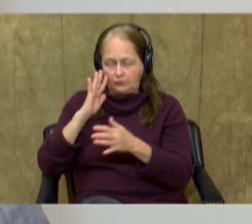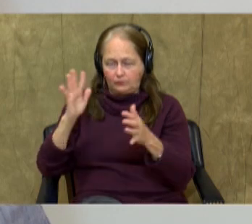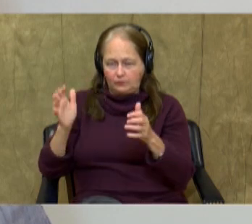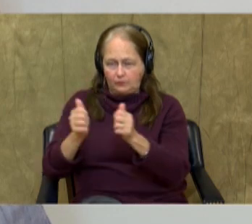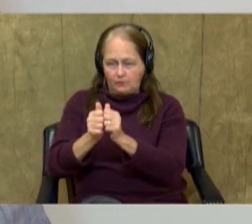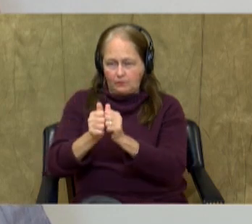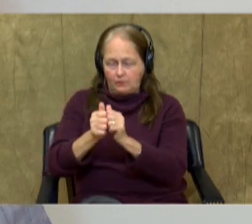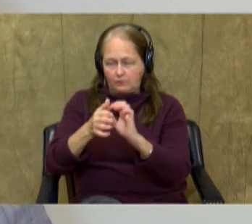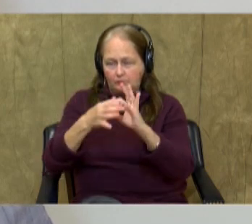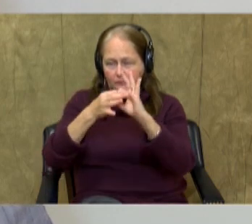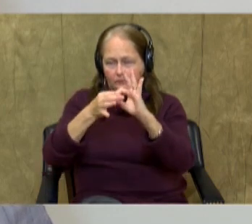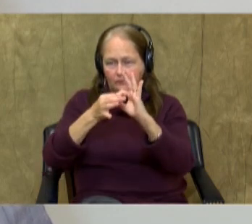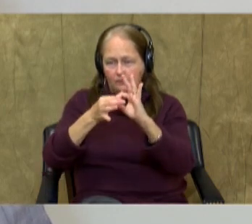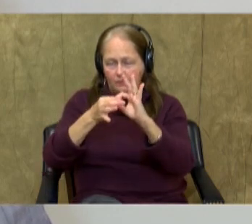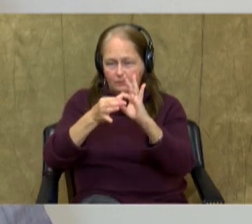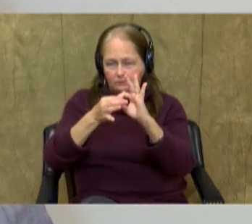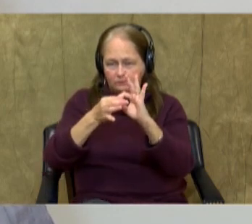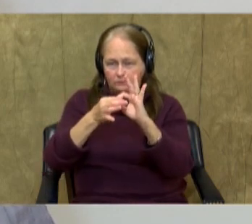it.